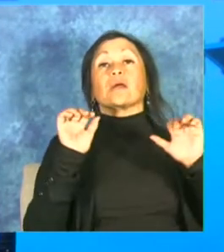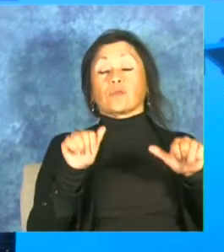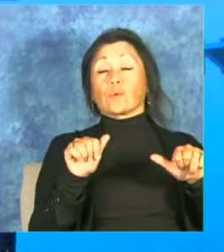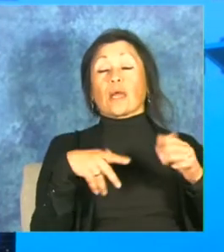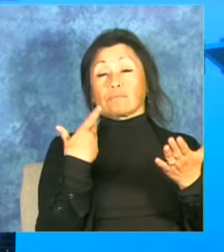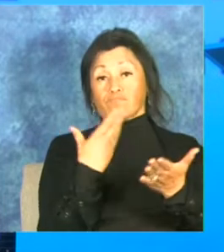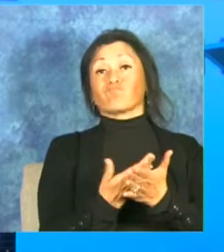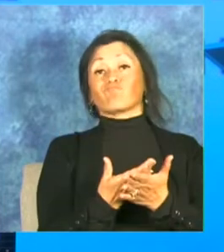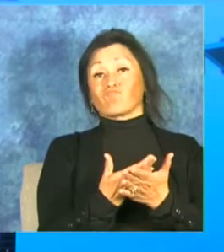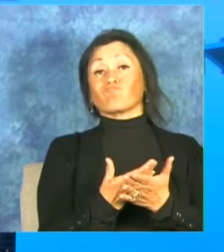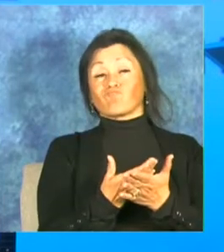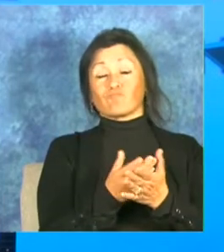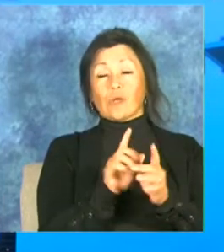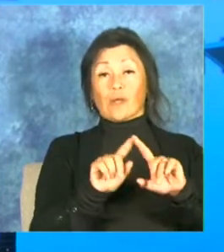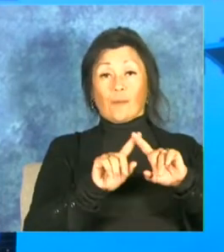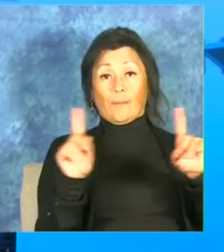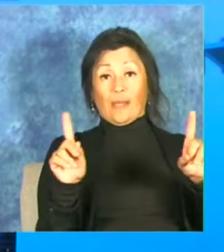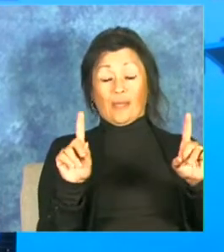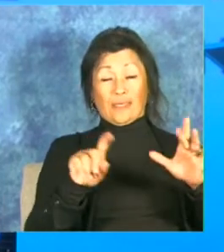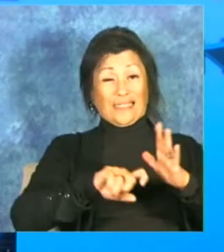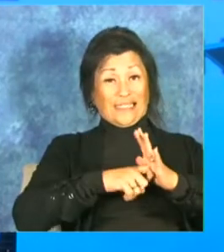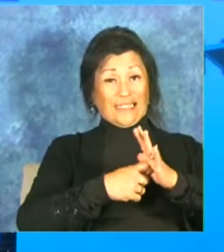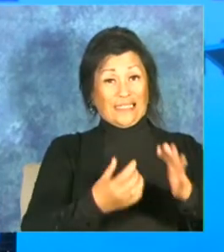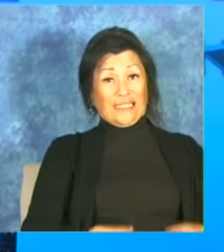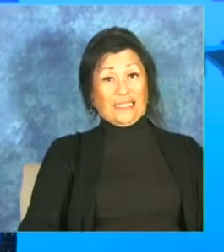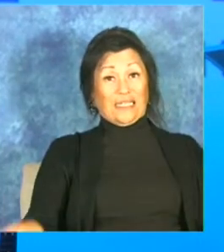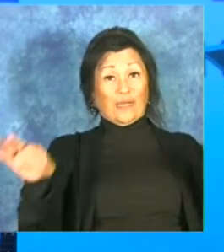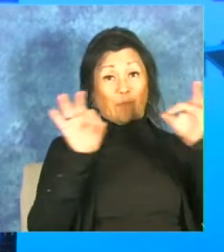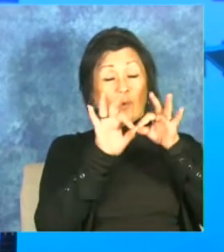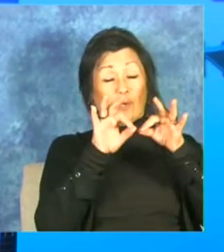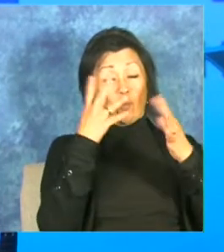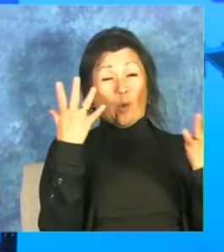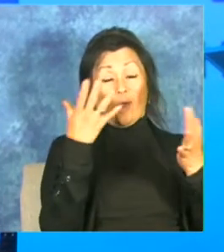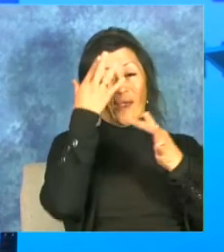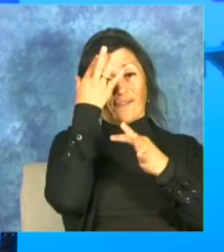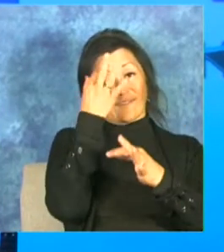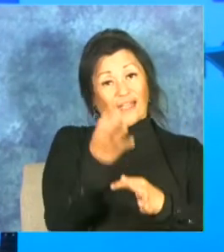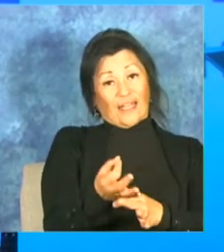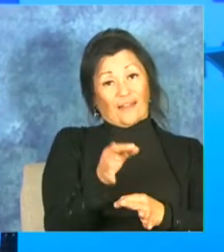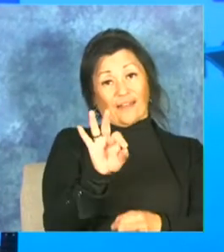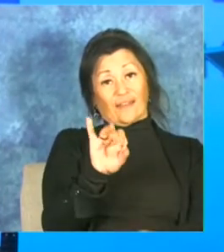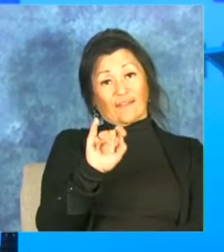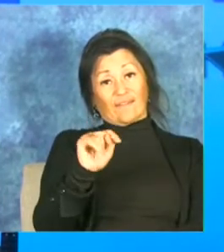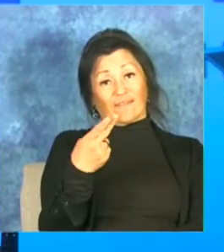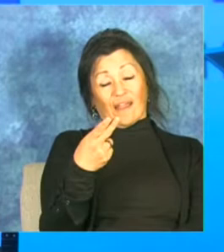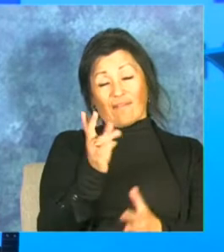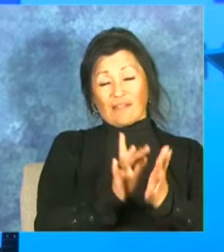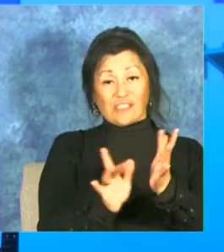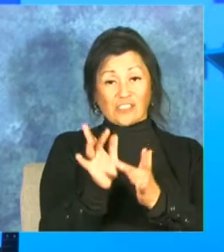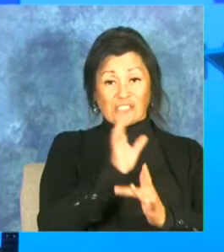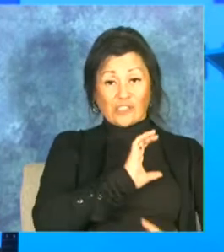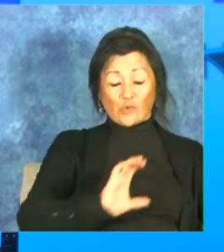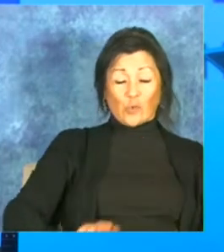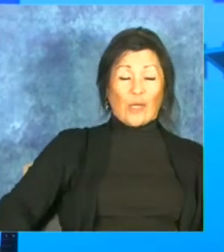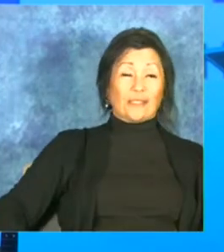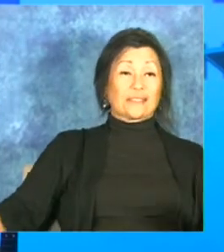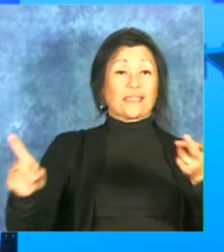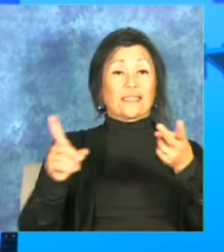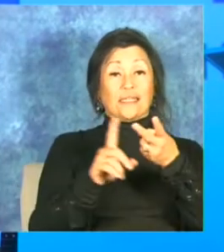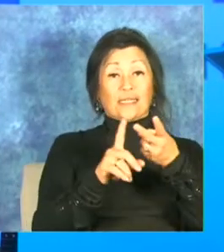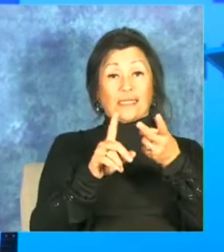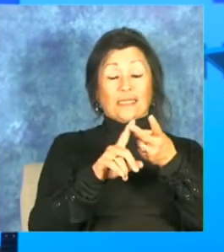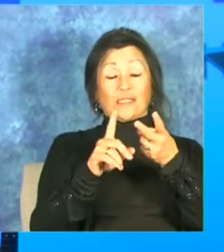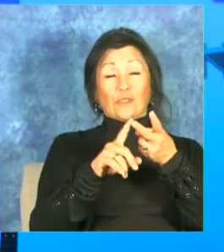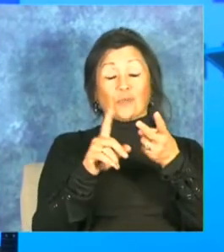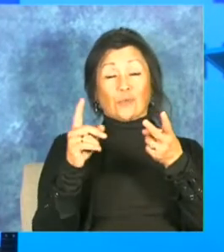there. But the key is faith in Jesus Christ and